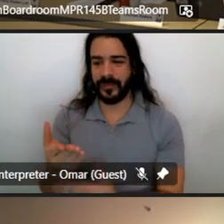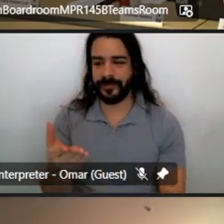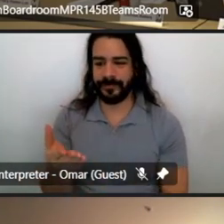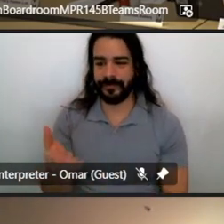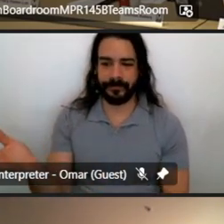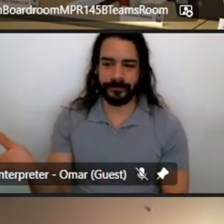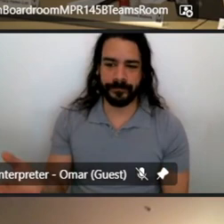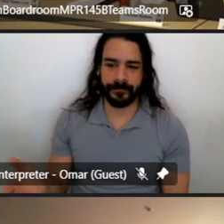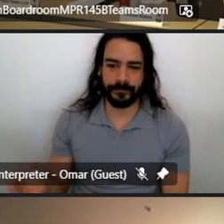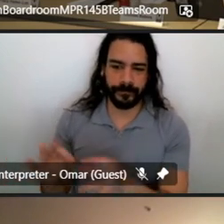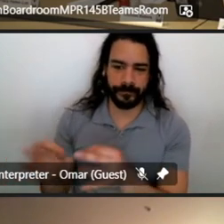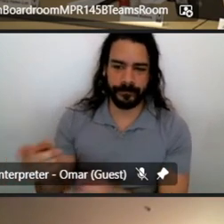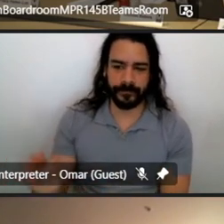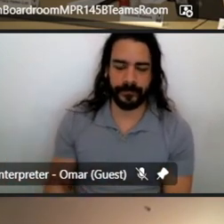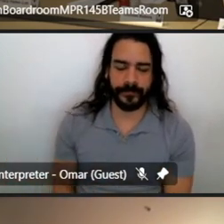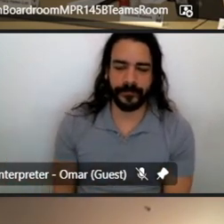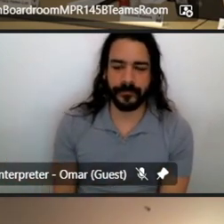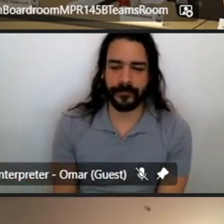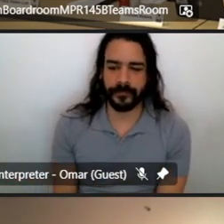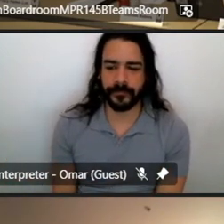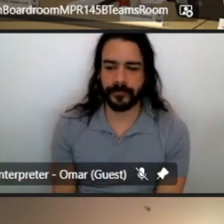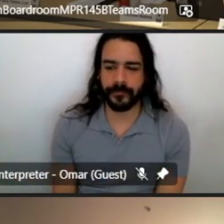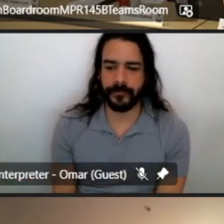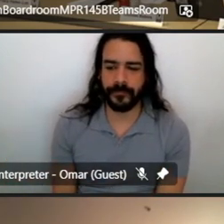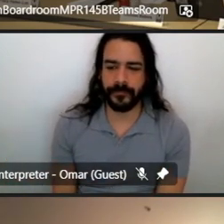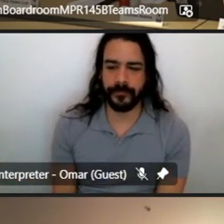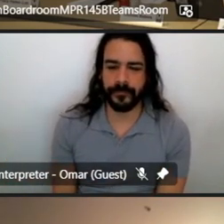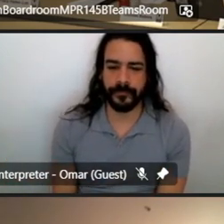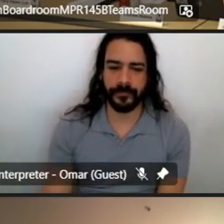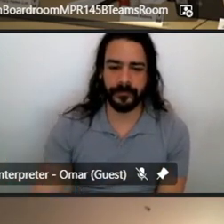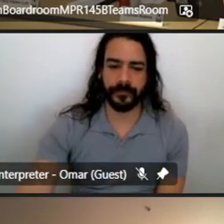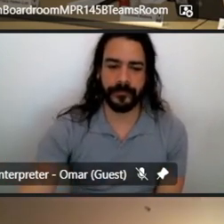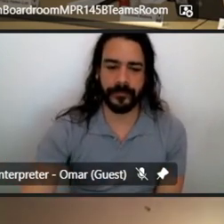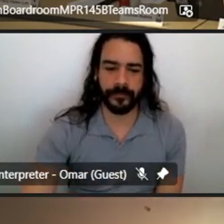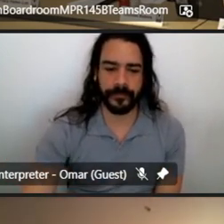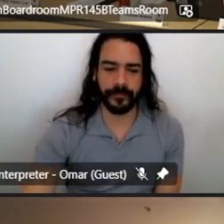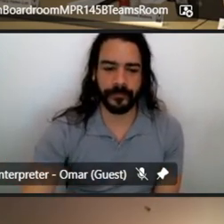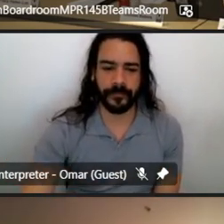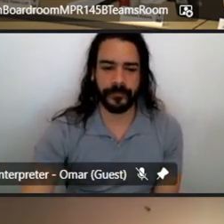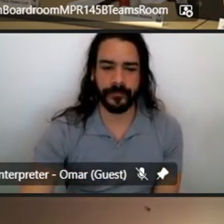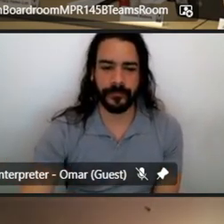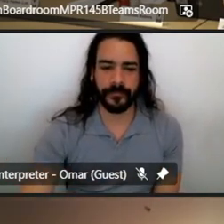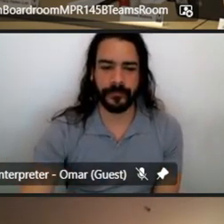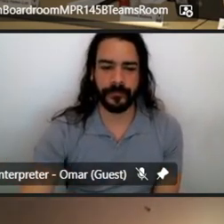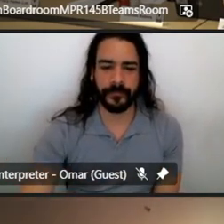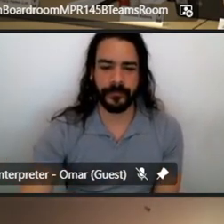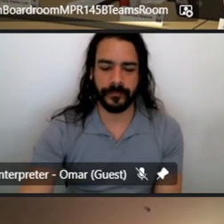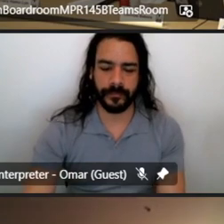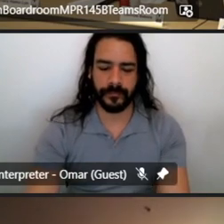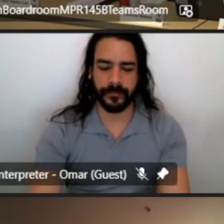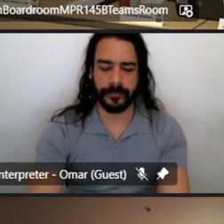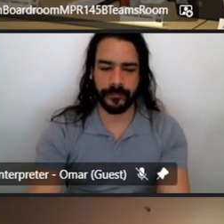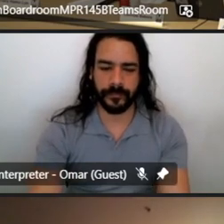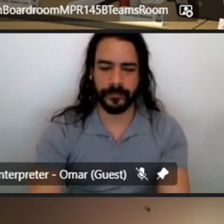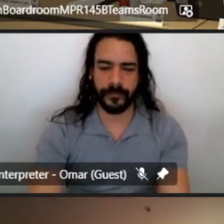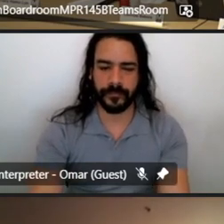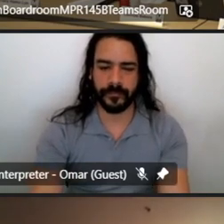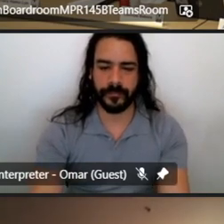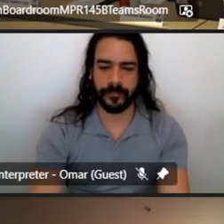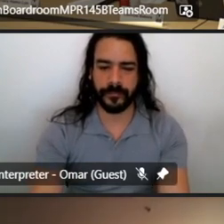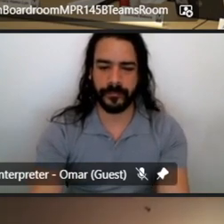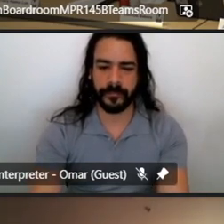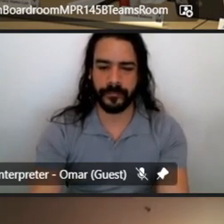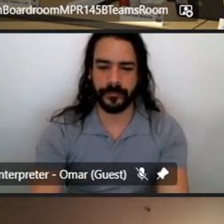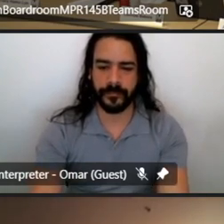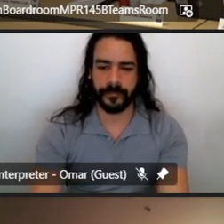Hi everyone, I'm Randy Clark, and I have the privilege of being the Metro General Manager. I'm excited to present our fiscal year 24 budget.